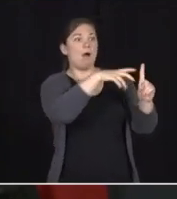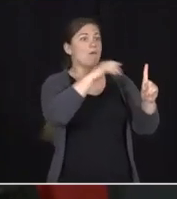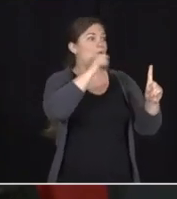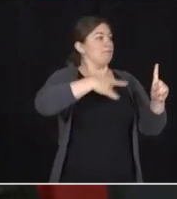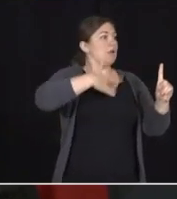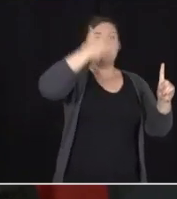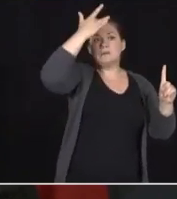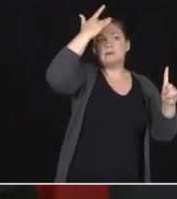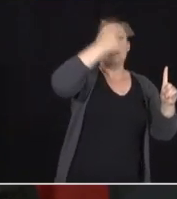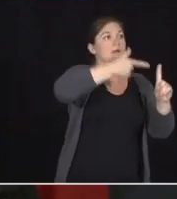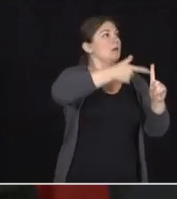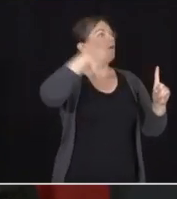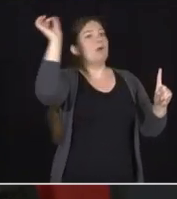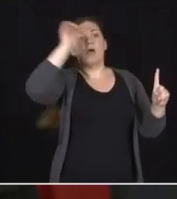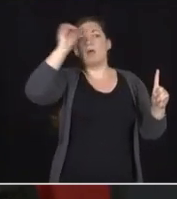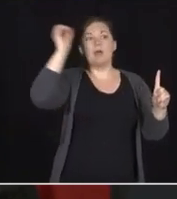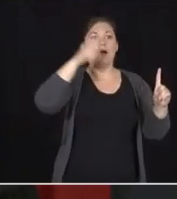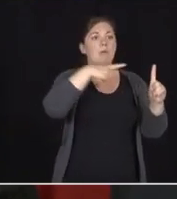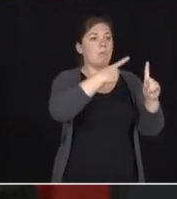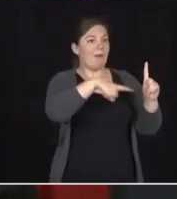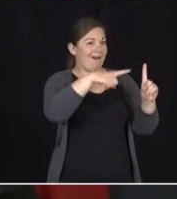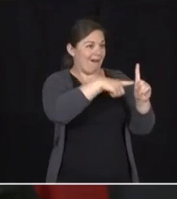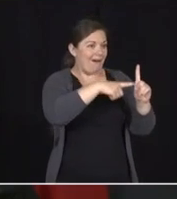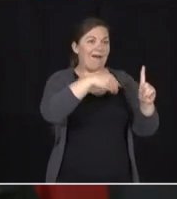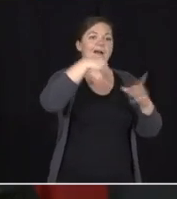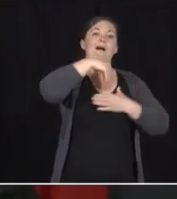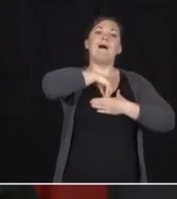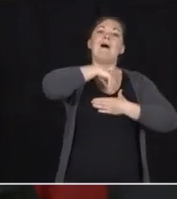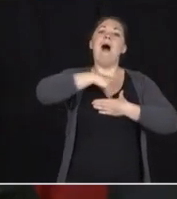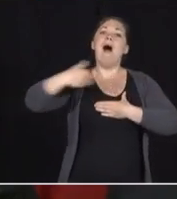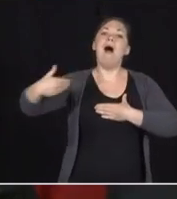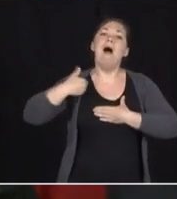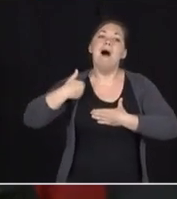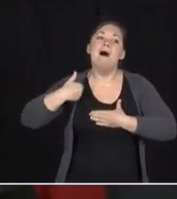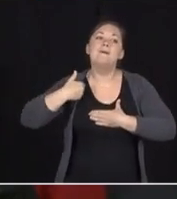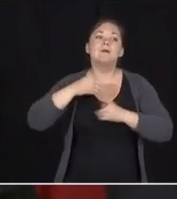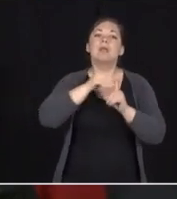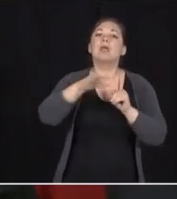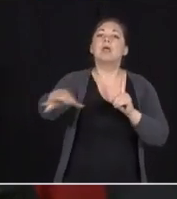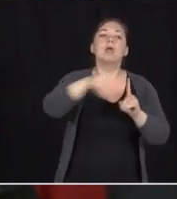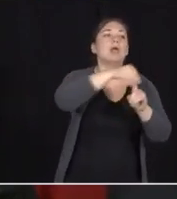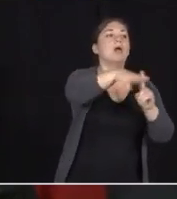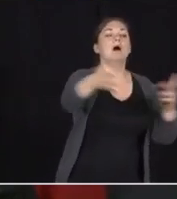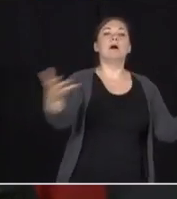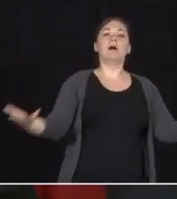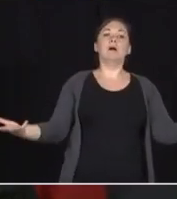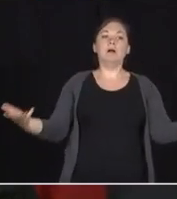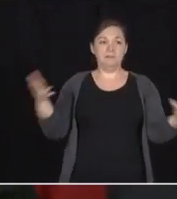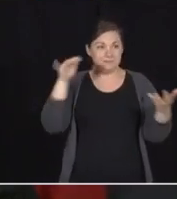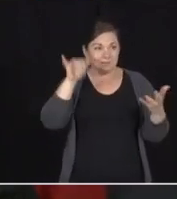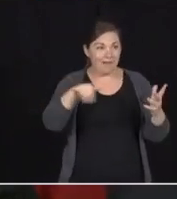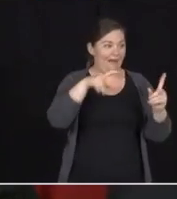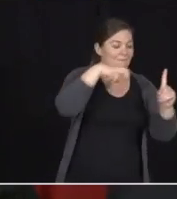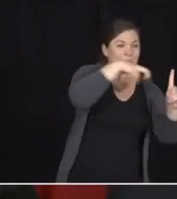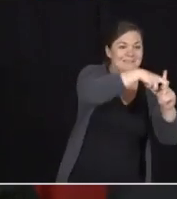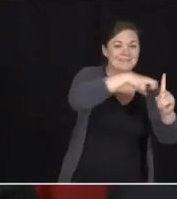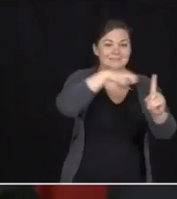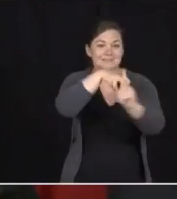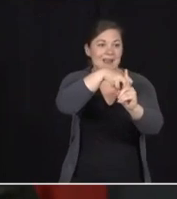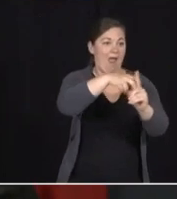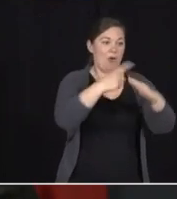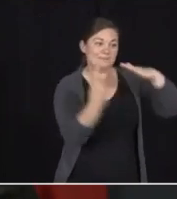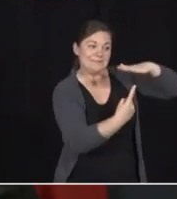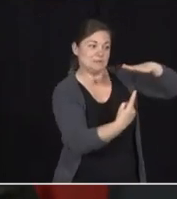own, by the way. That's how we have to get a handle on this. And I don't have to tell you how much I've been